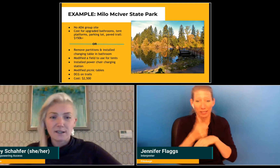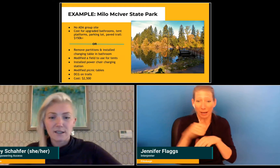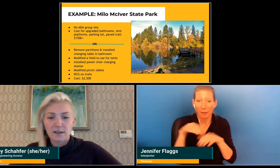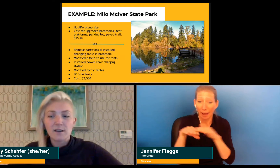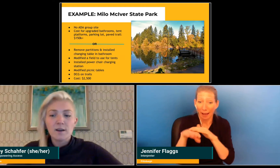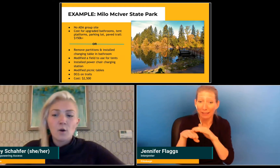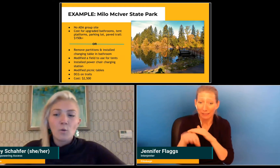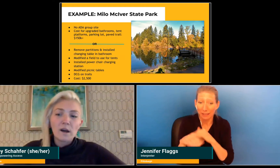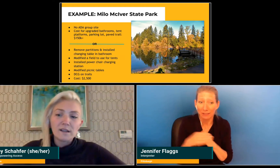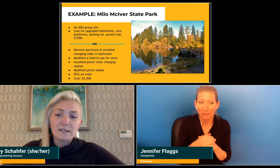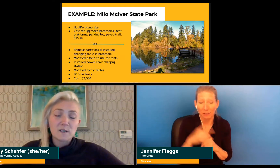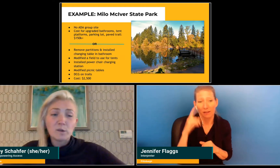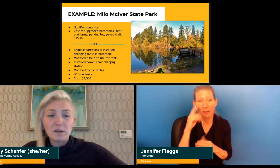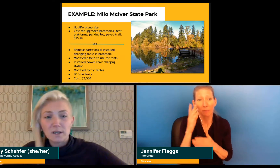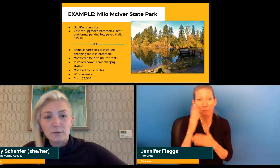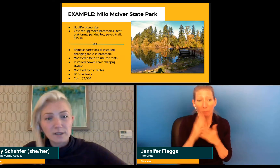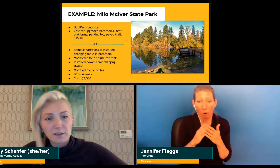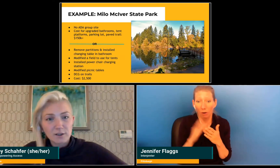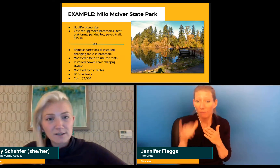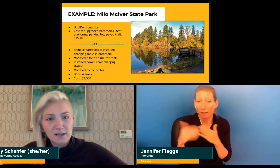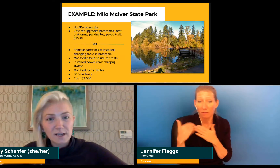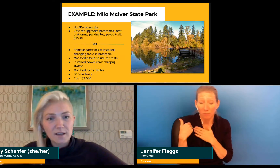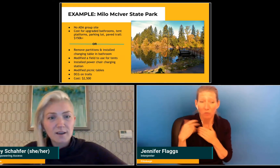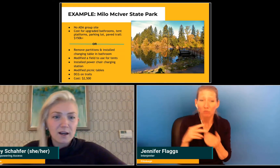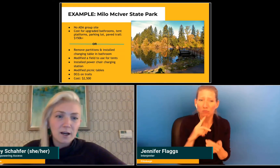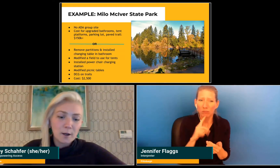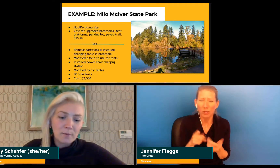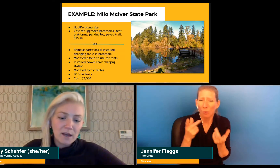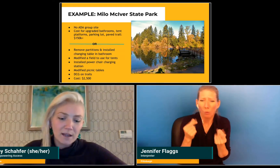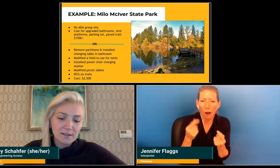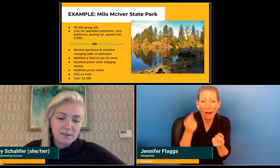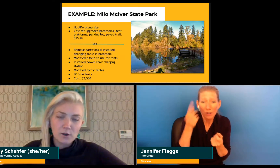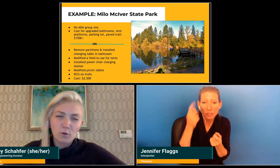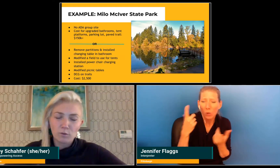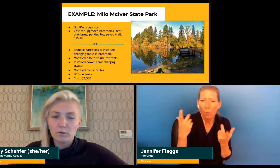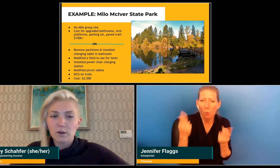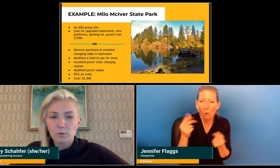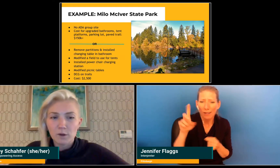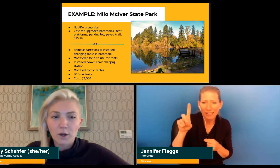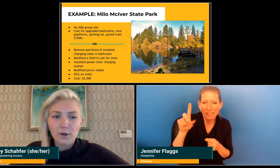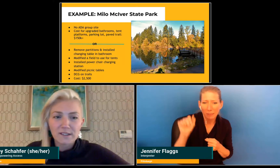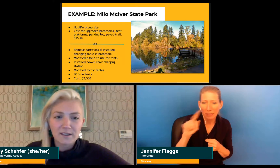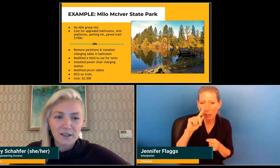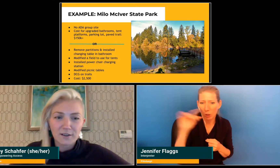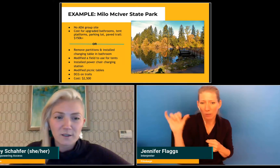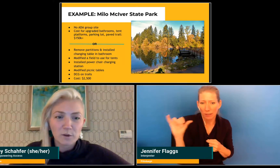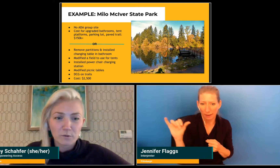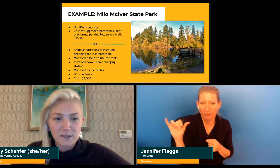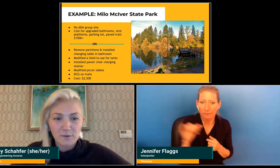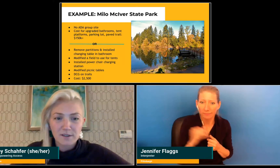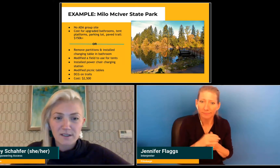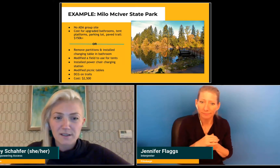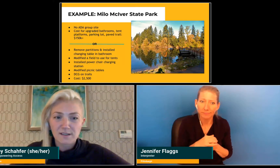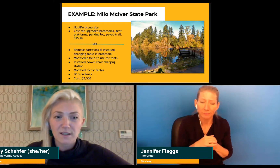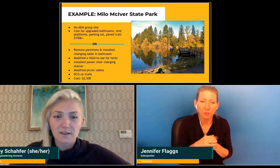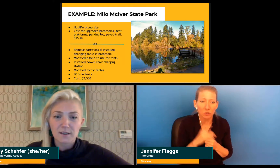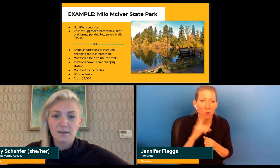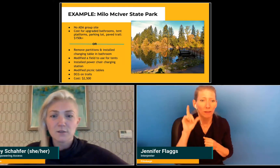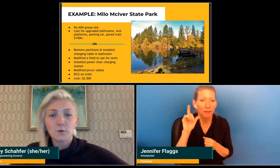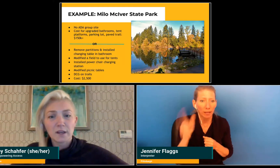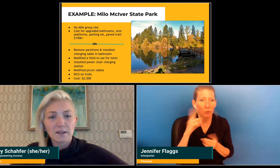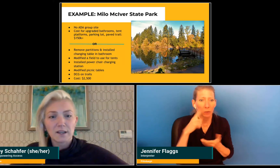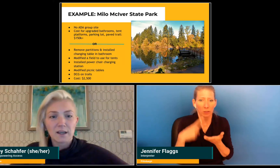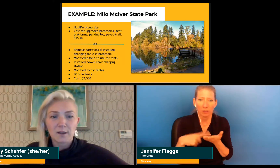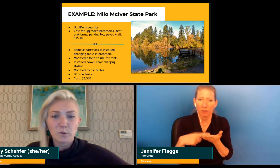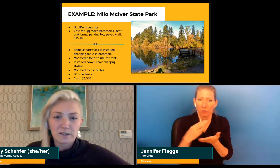understanding what disability really looks like. And so we'll go into later some of the resources, like